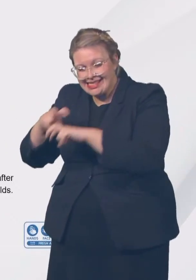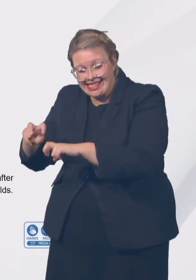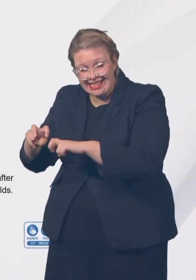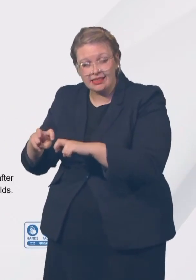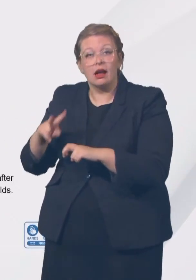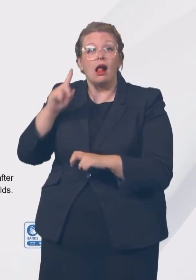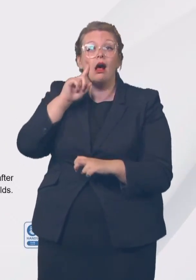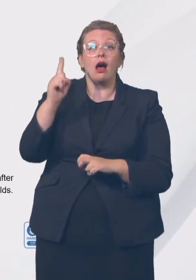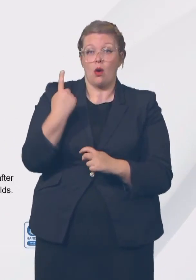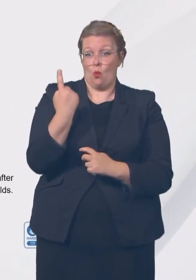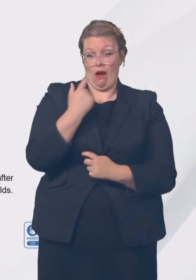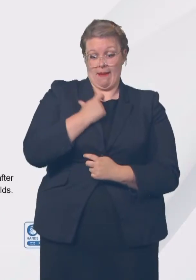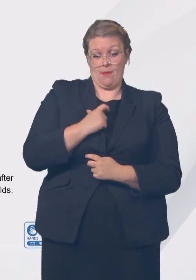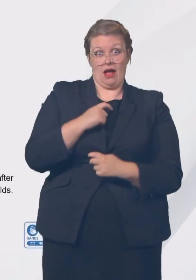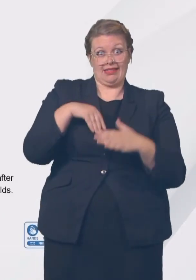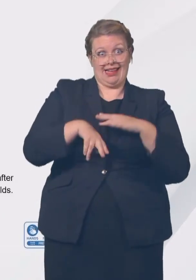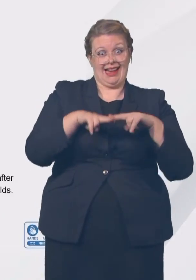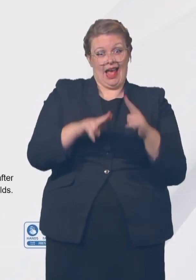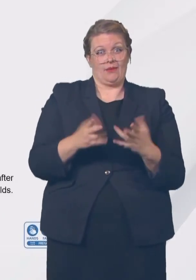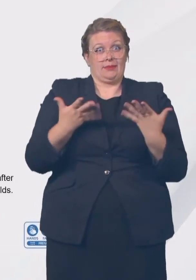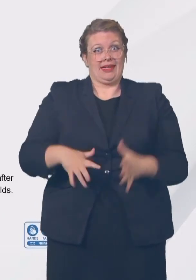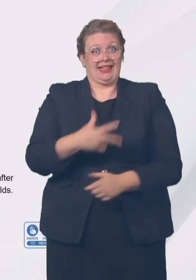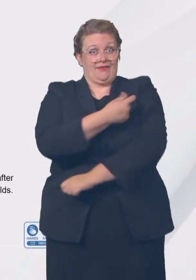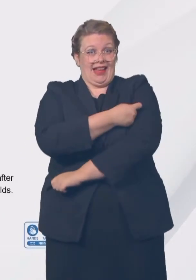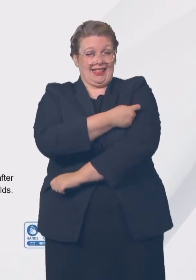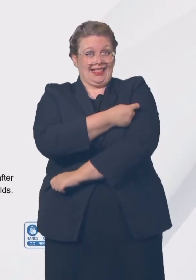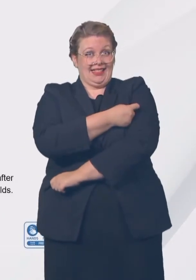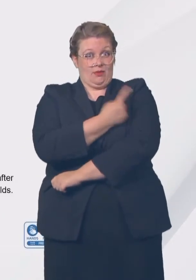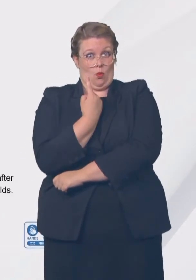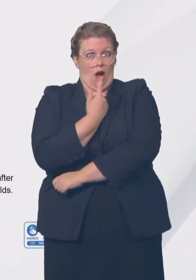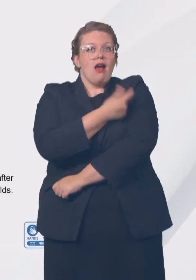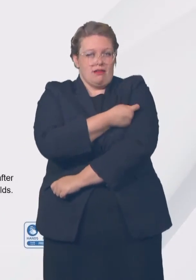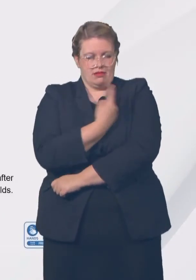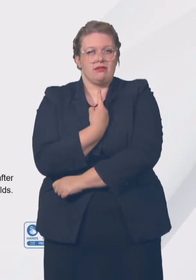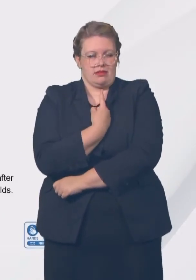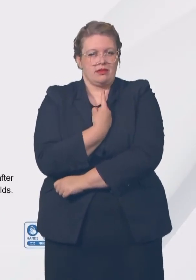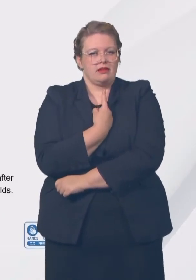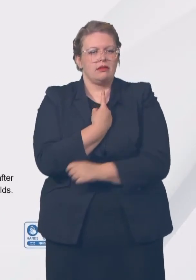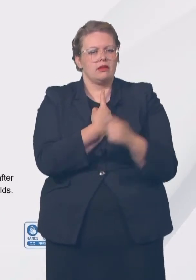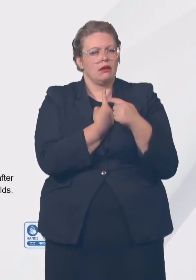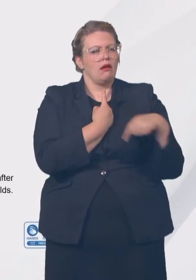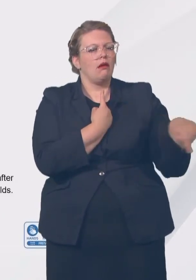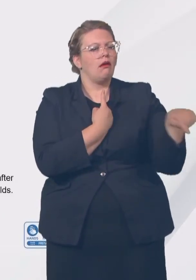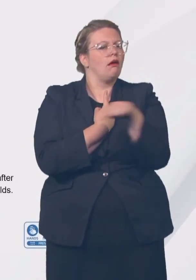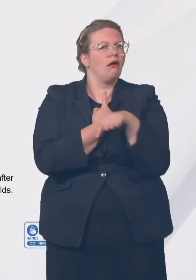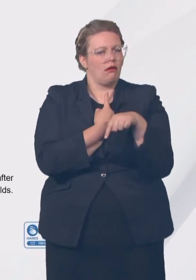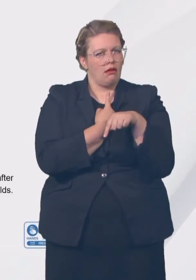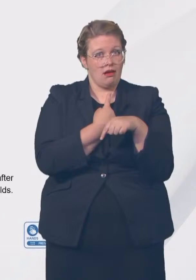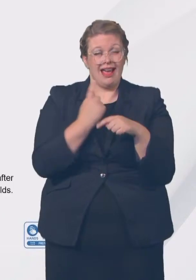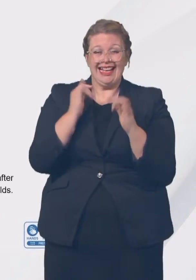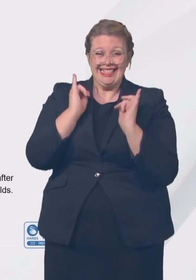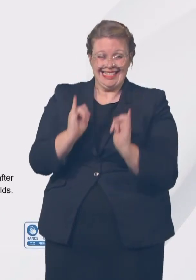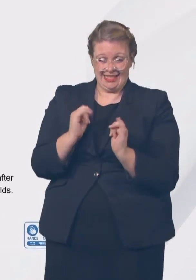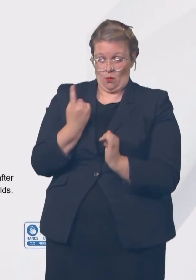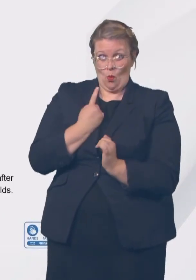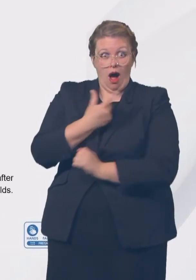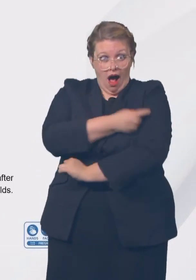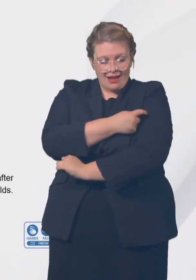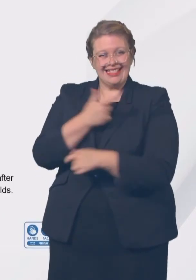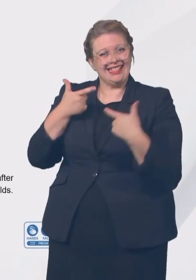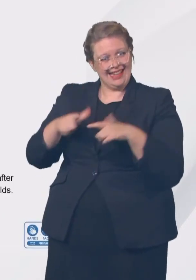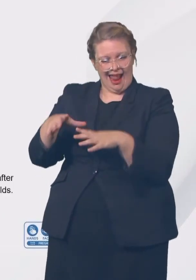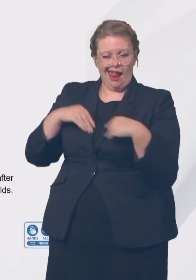vaccinated people who, in spite of the one dose of vaccine, still got COVID symptoms and